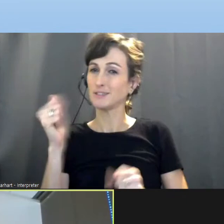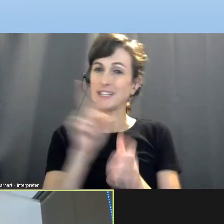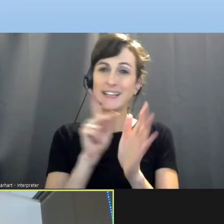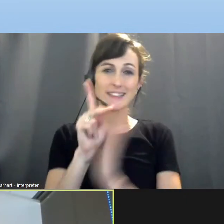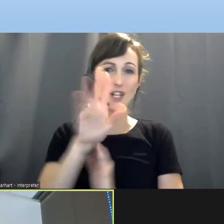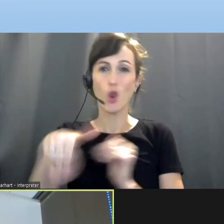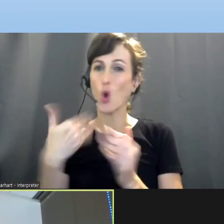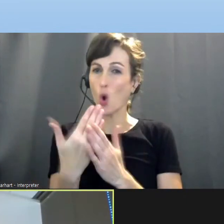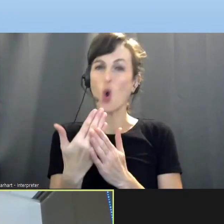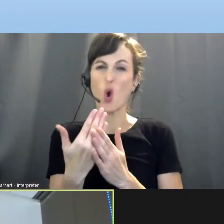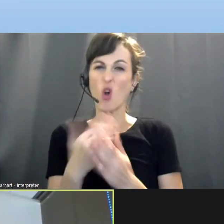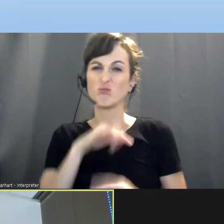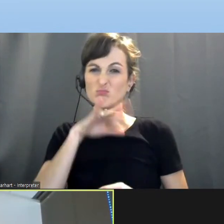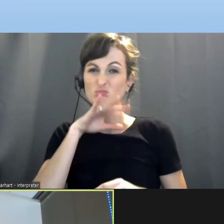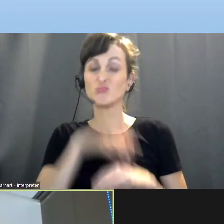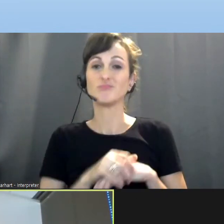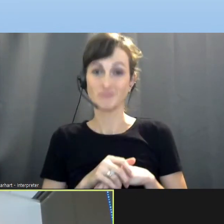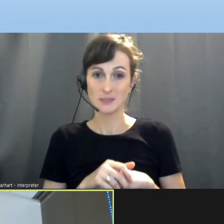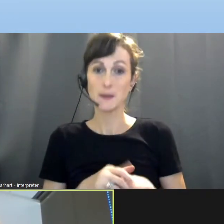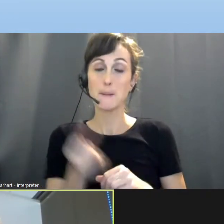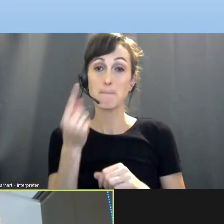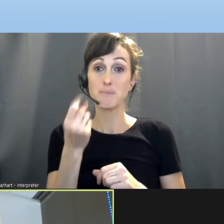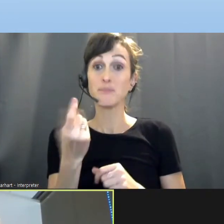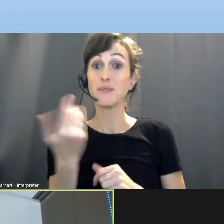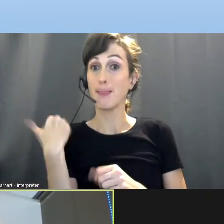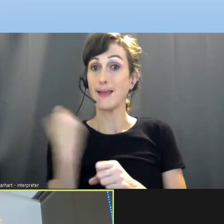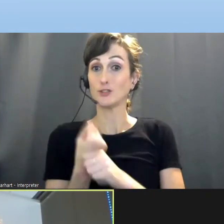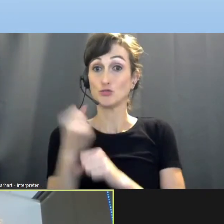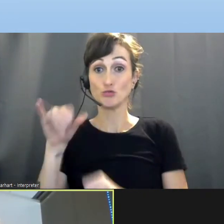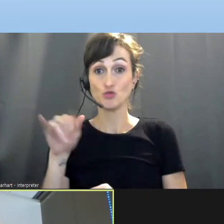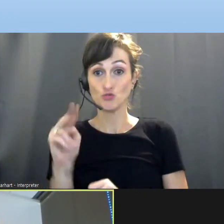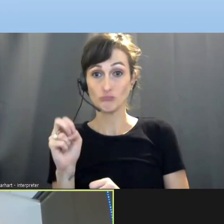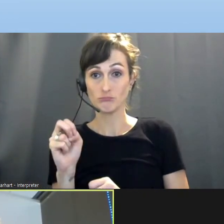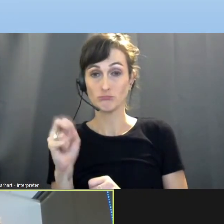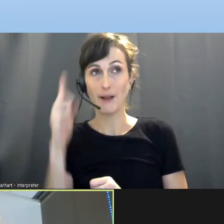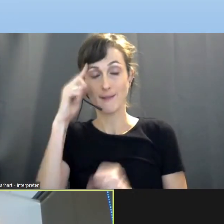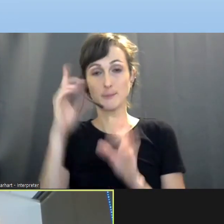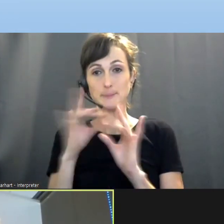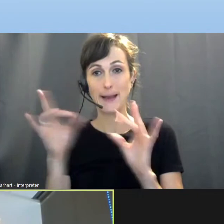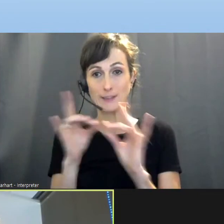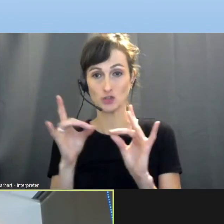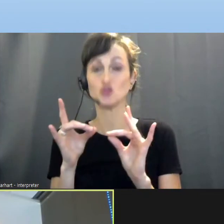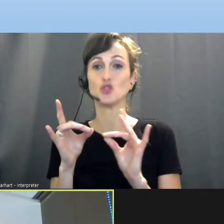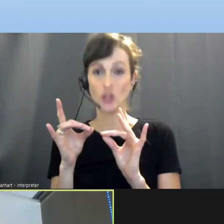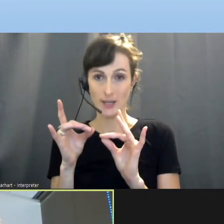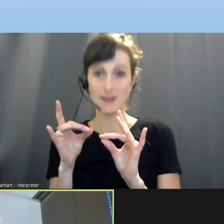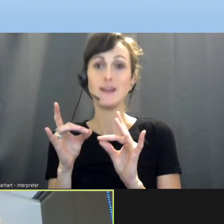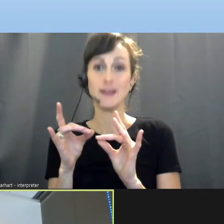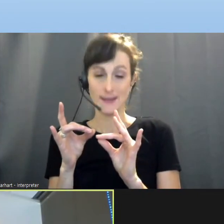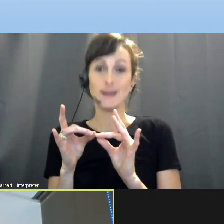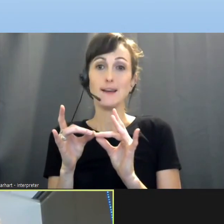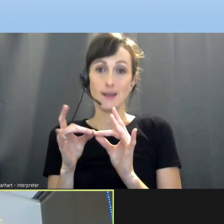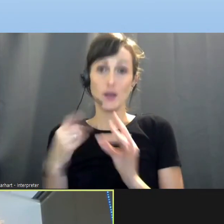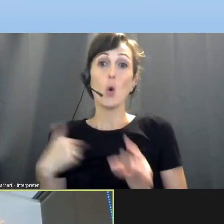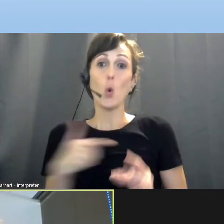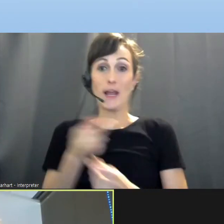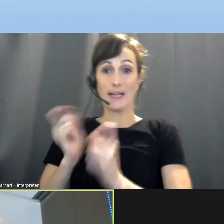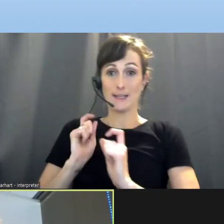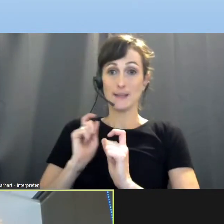those areas. In June of last year, I think I mentioned we had the Active Pure Medical Guardian received its Class 2 clearance, which